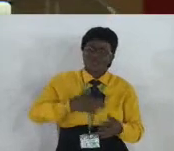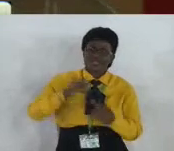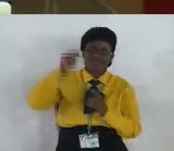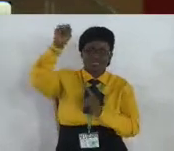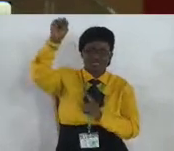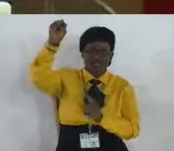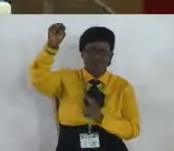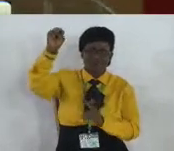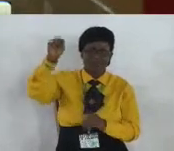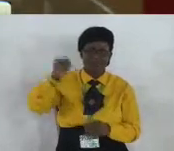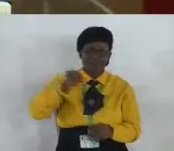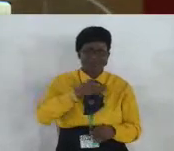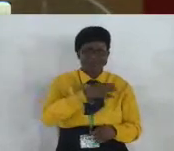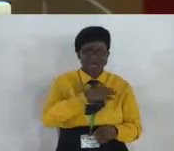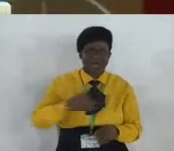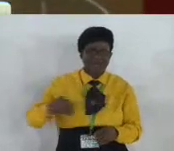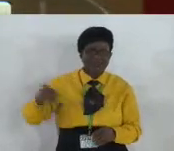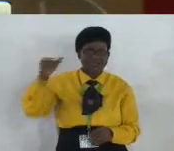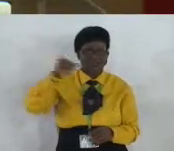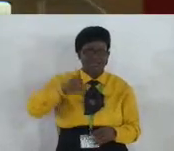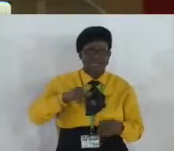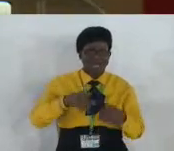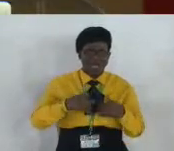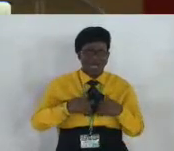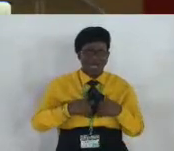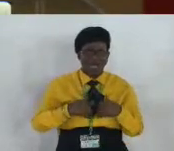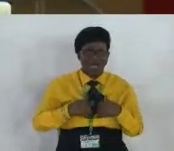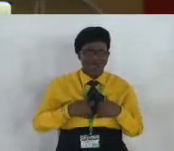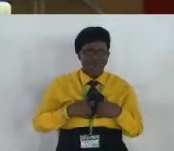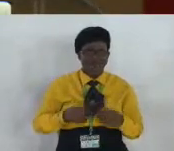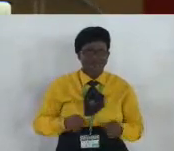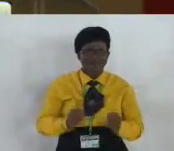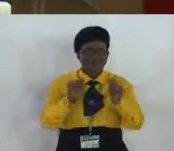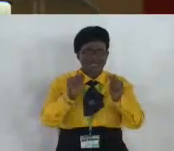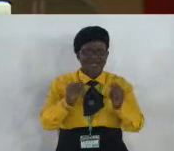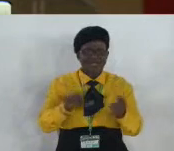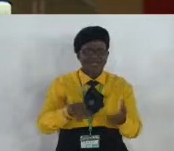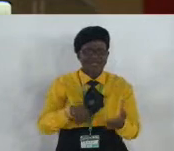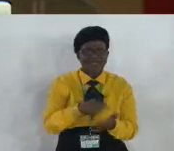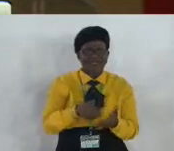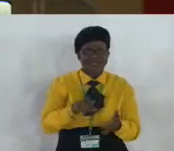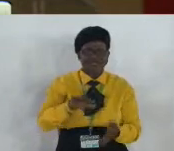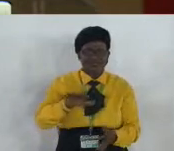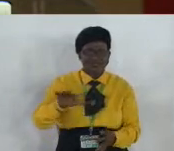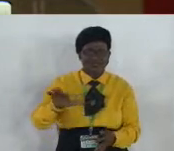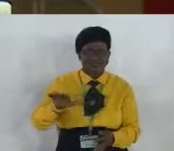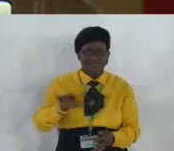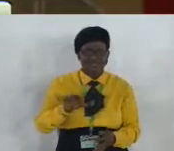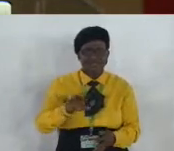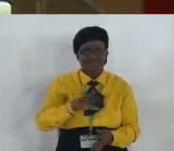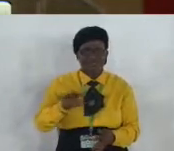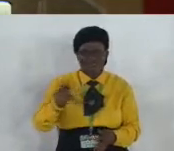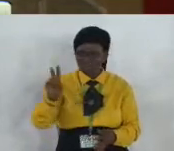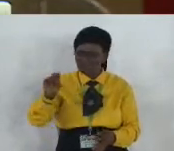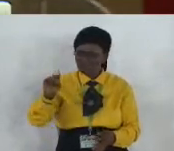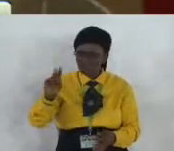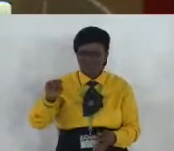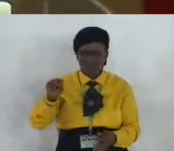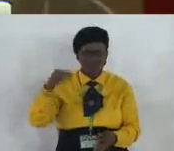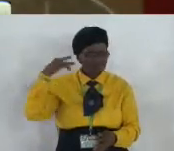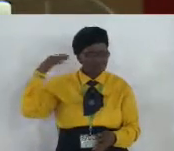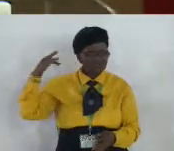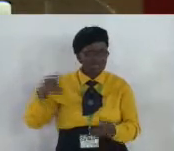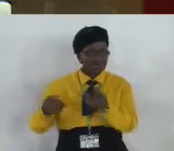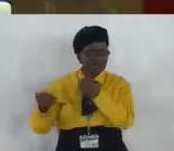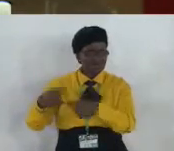And they have tried, each finger on his own, and no sound was coming.